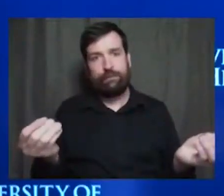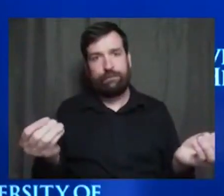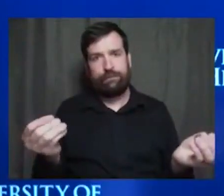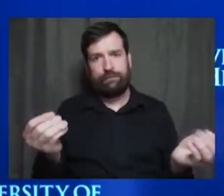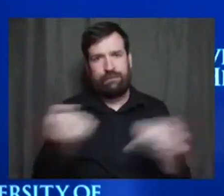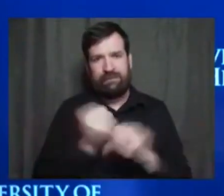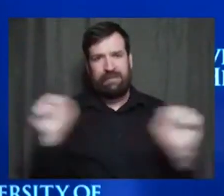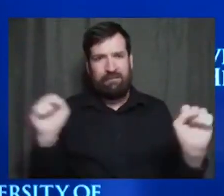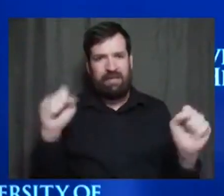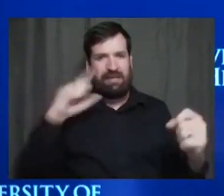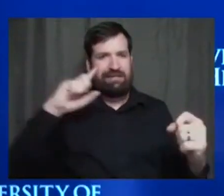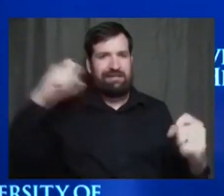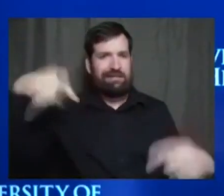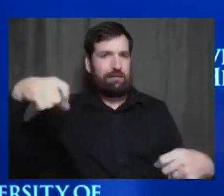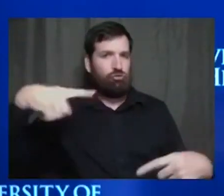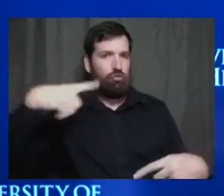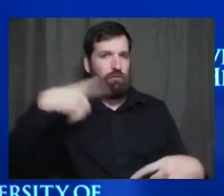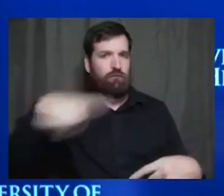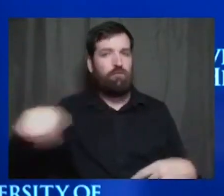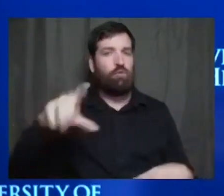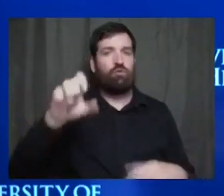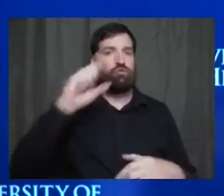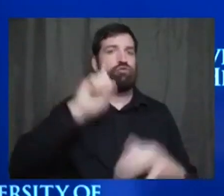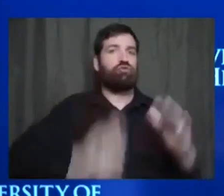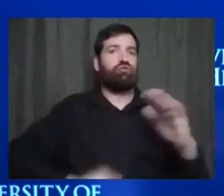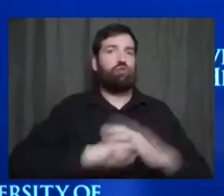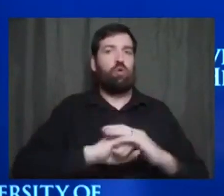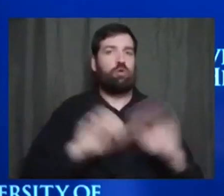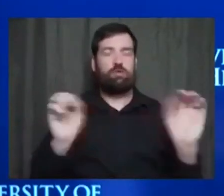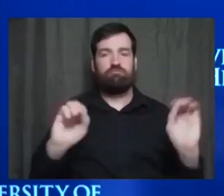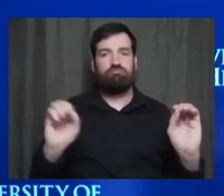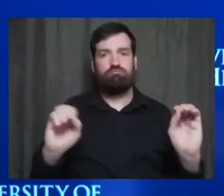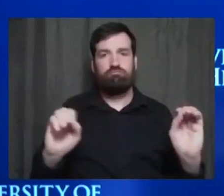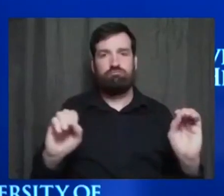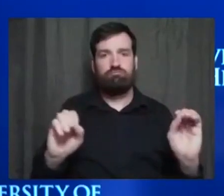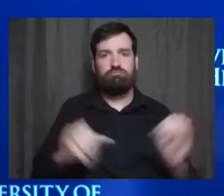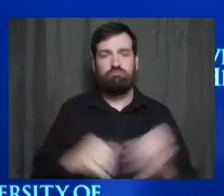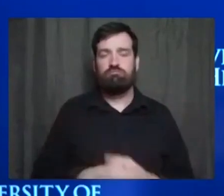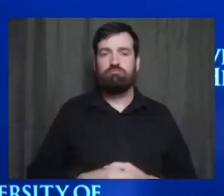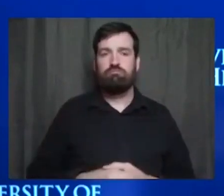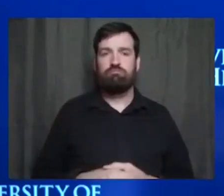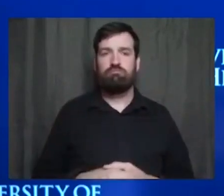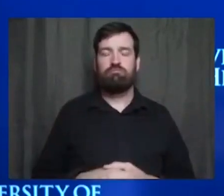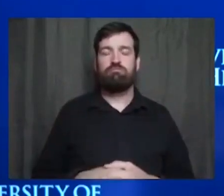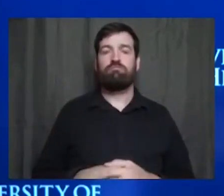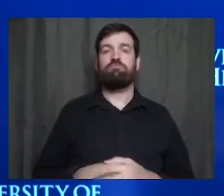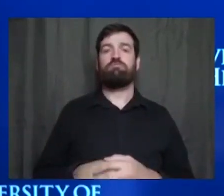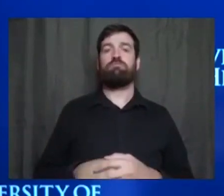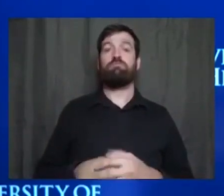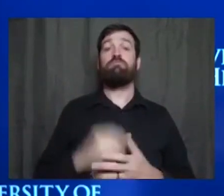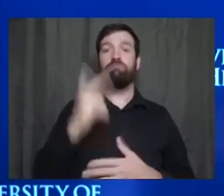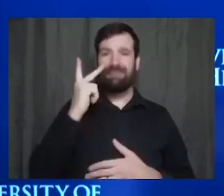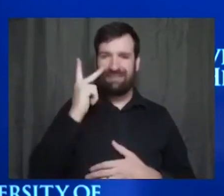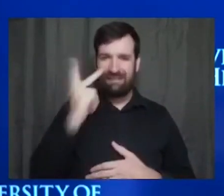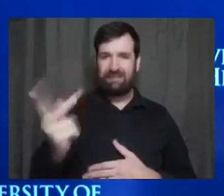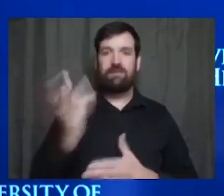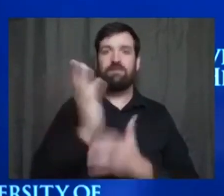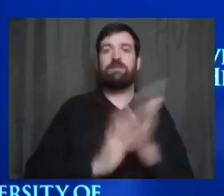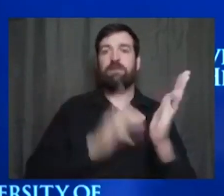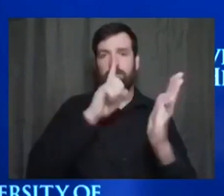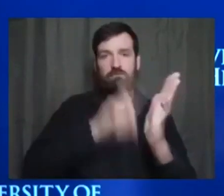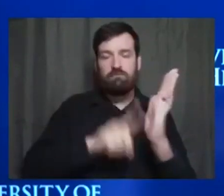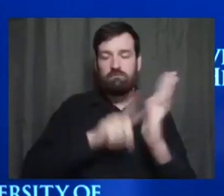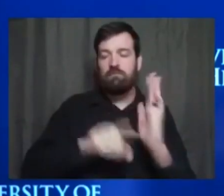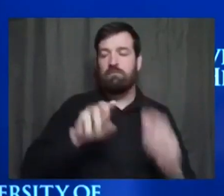for strokes in the mRNA vaccines. Certainly, we've seen some investigations into the myocarditis,